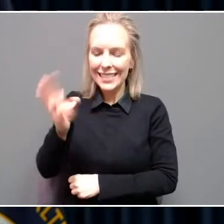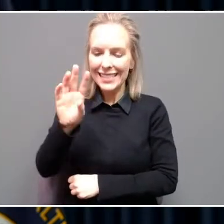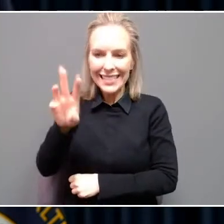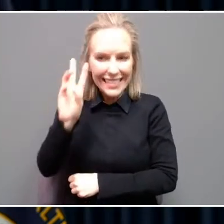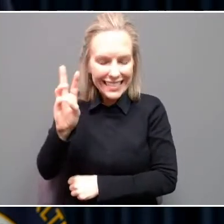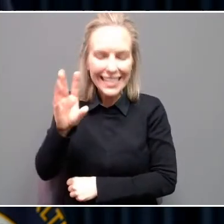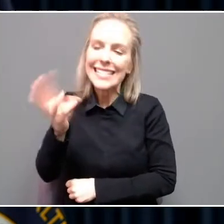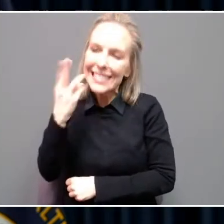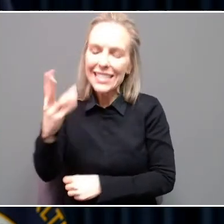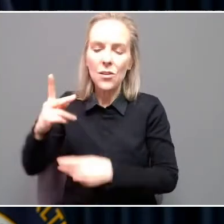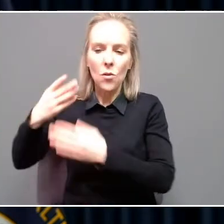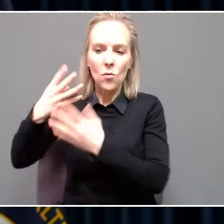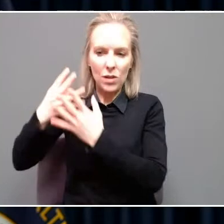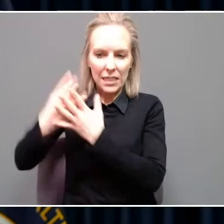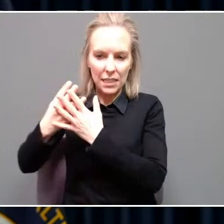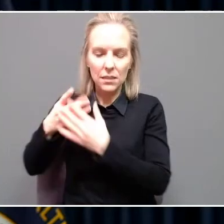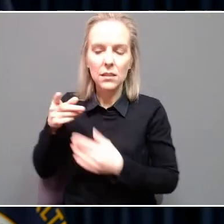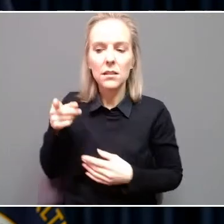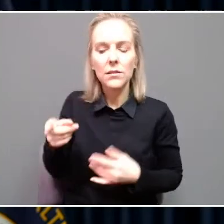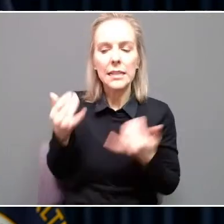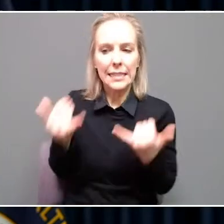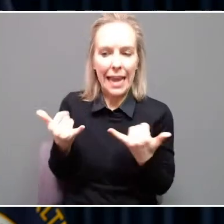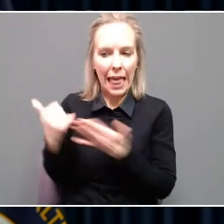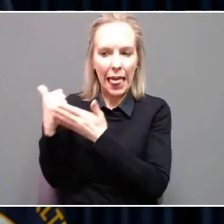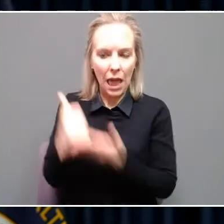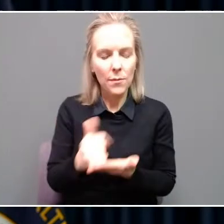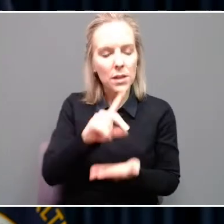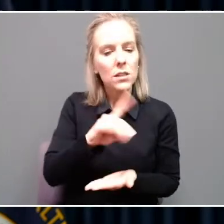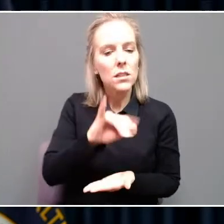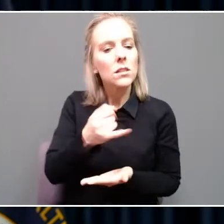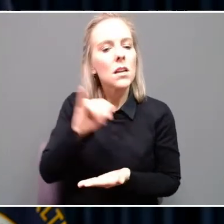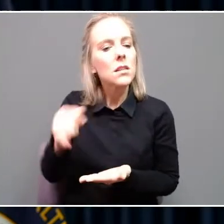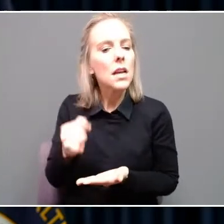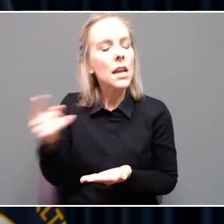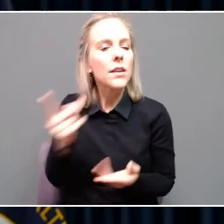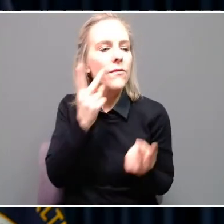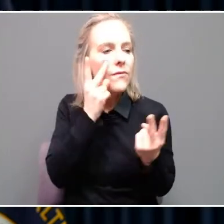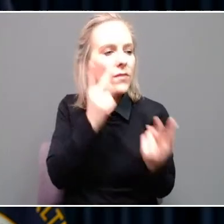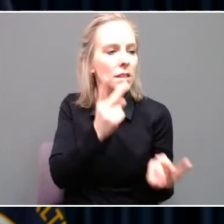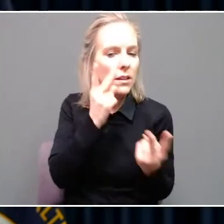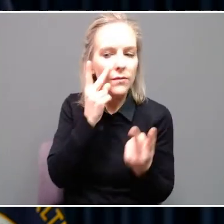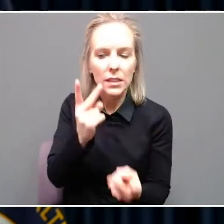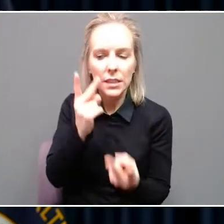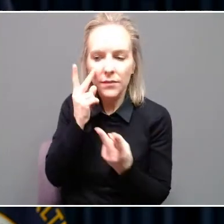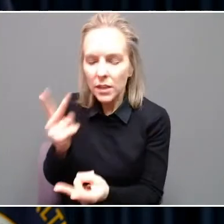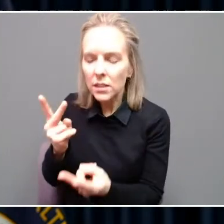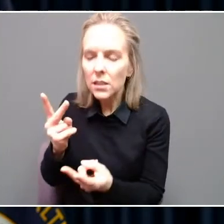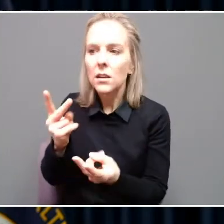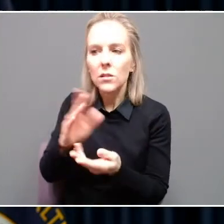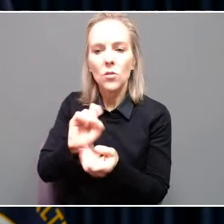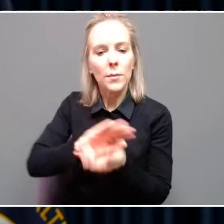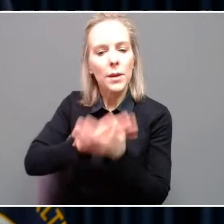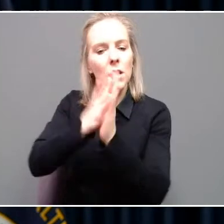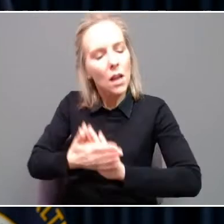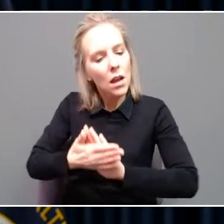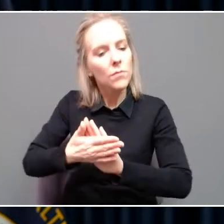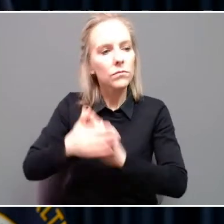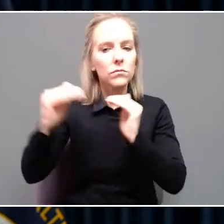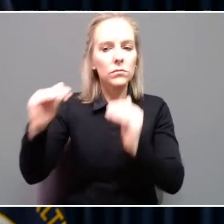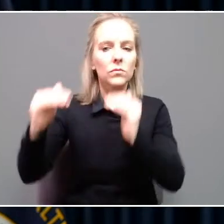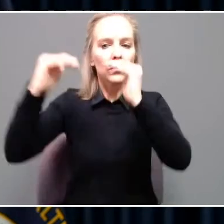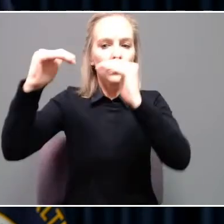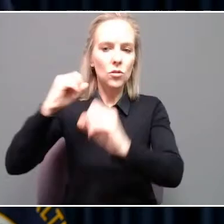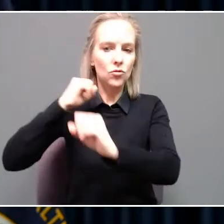assisting DJJ right now by visiting especially our high security sites and making a series of